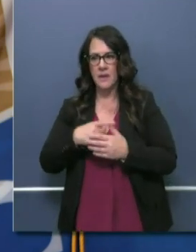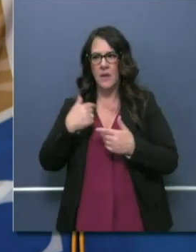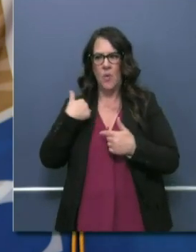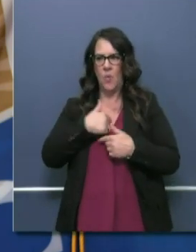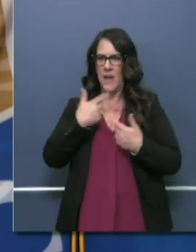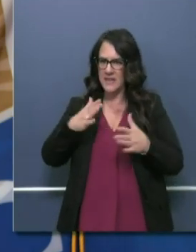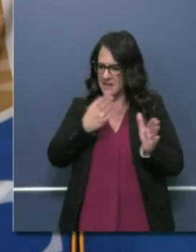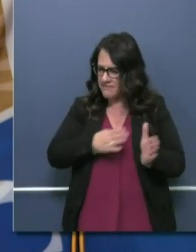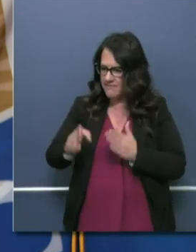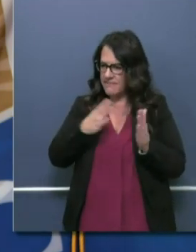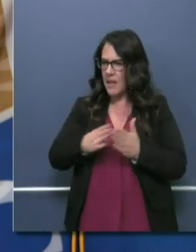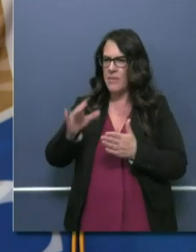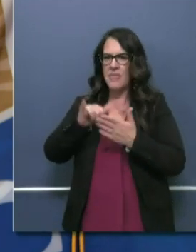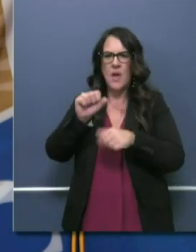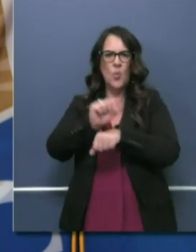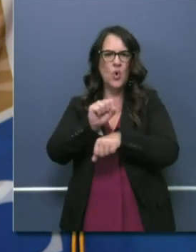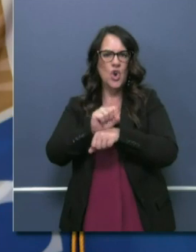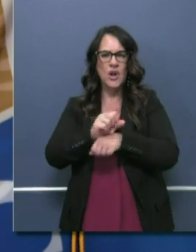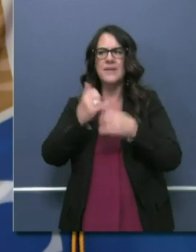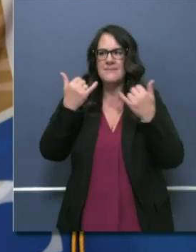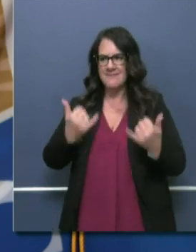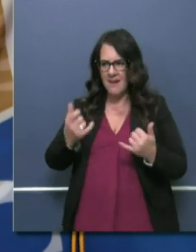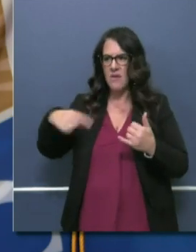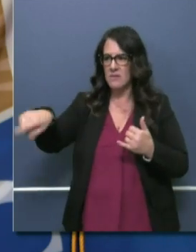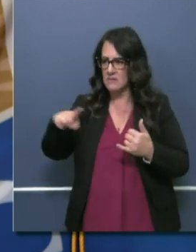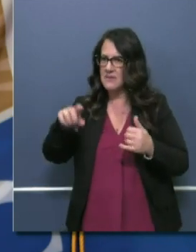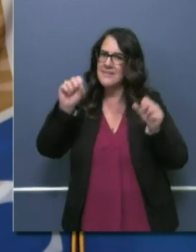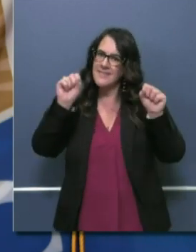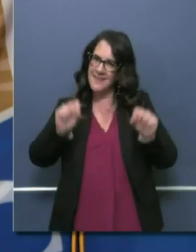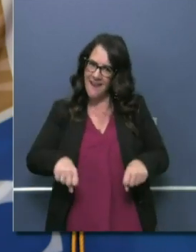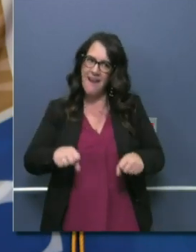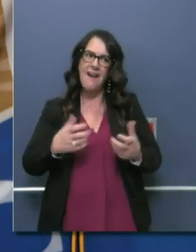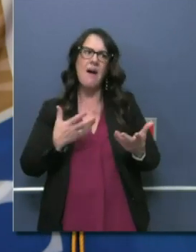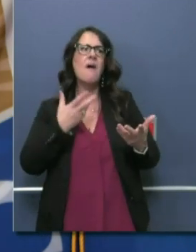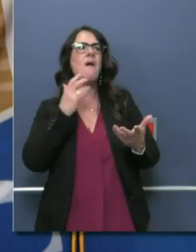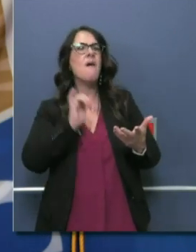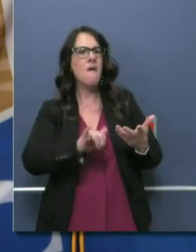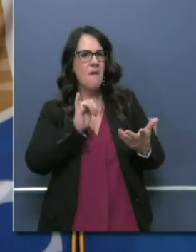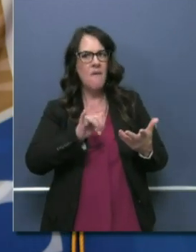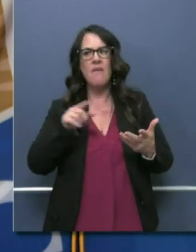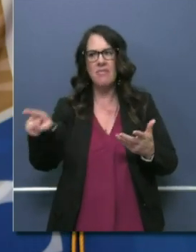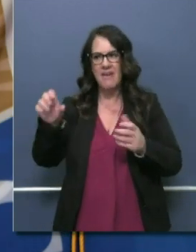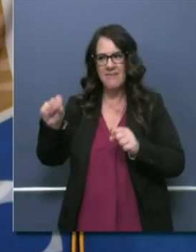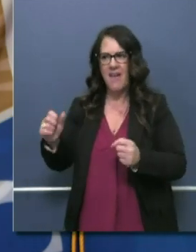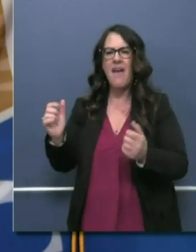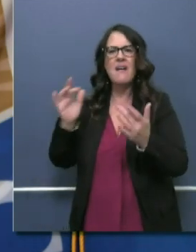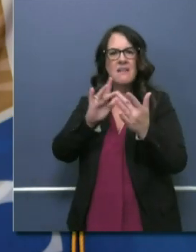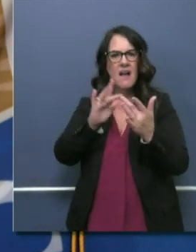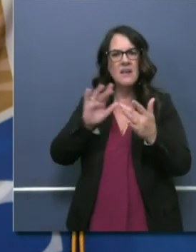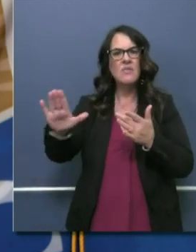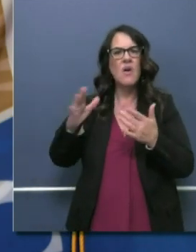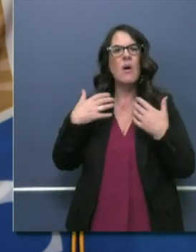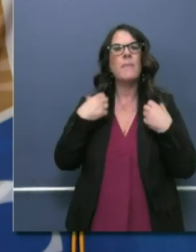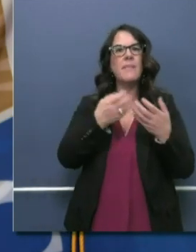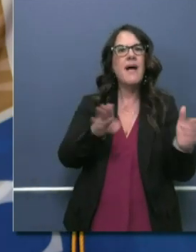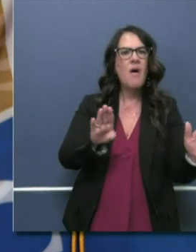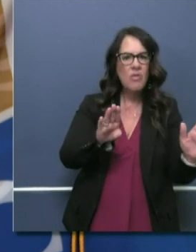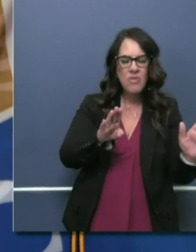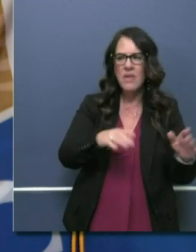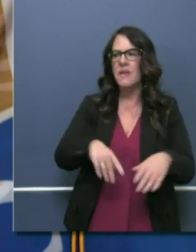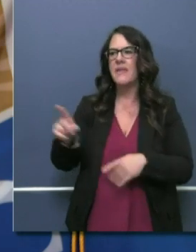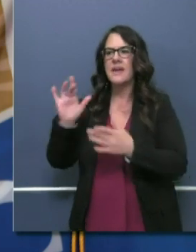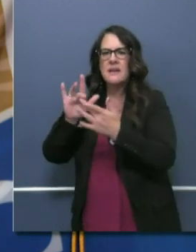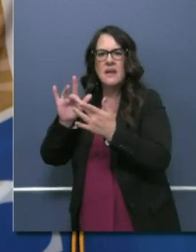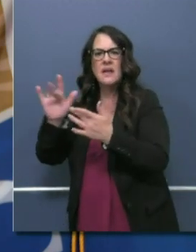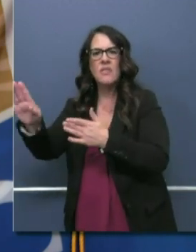done, which is fabulous. And now they can make that presentation more formally, their health directors, and work with their county supervisors very quickly